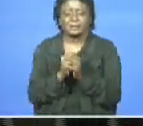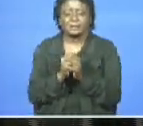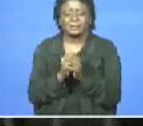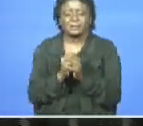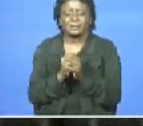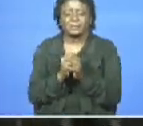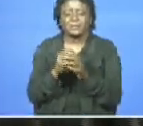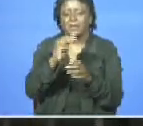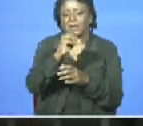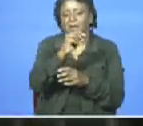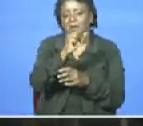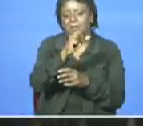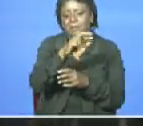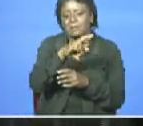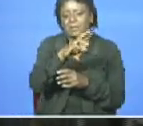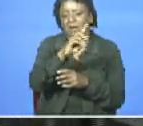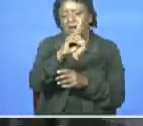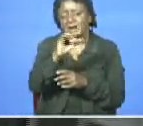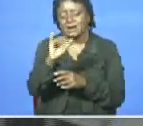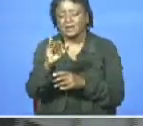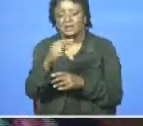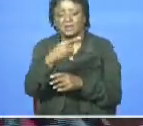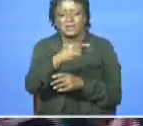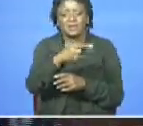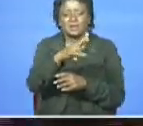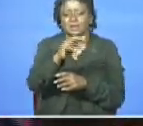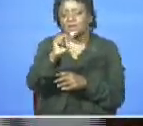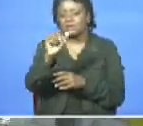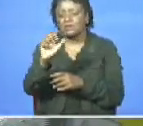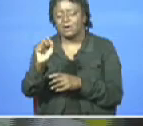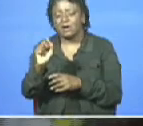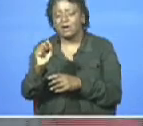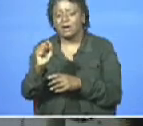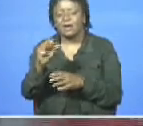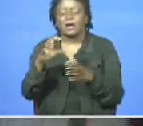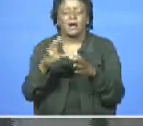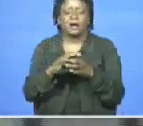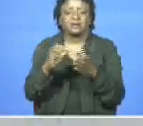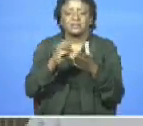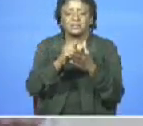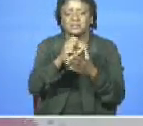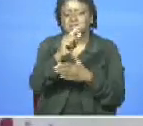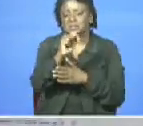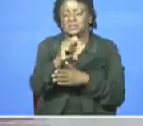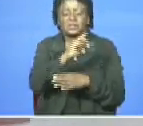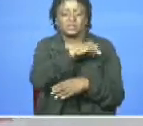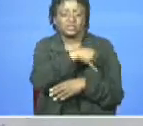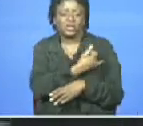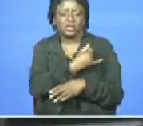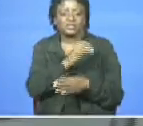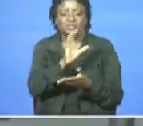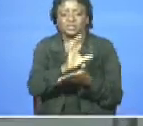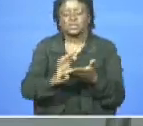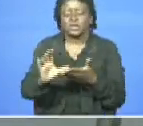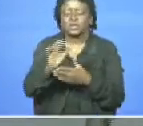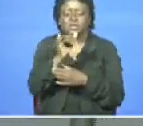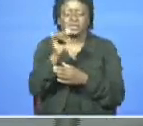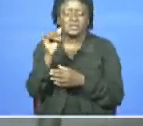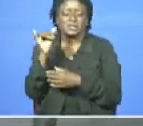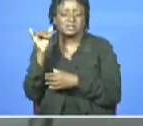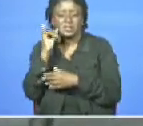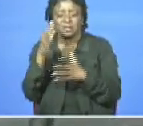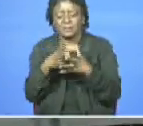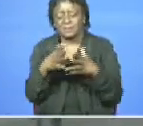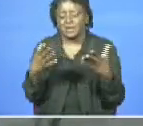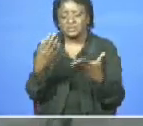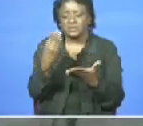Well, Mardi Gras graced staff and students of St. John's College yesterday. The event is the school's major fundraiser. It also serves as a